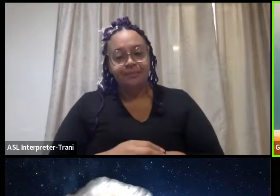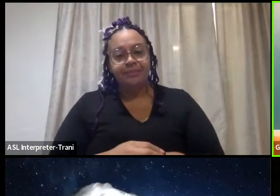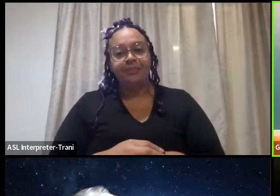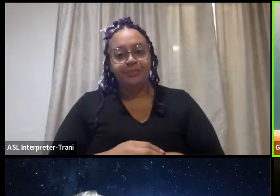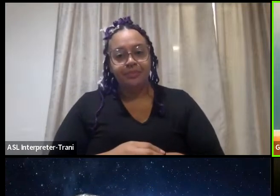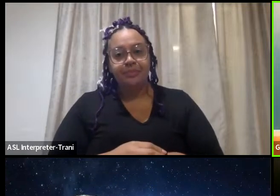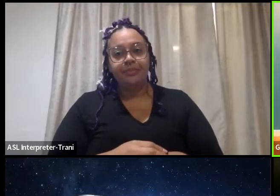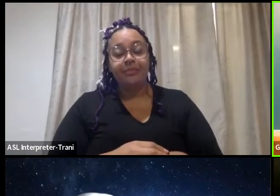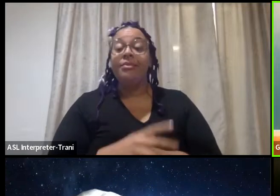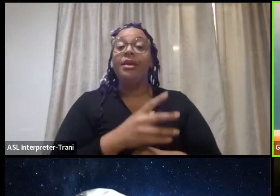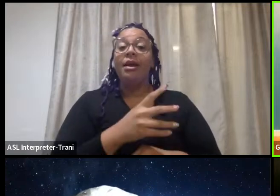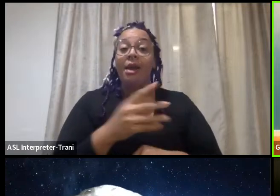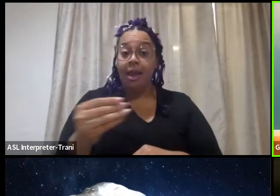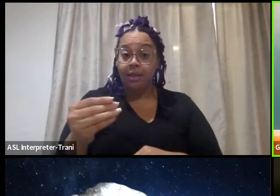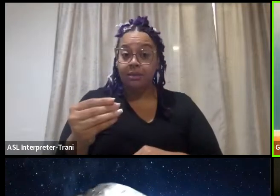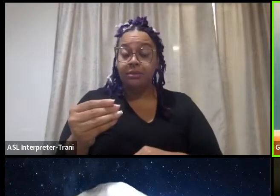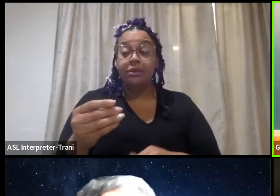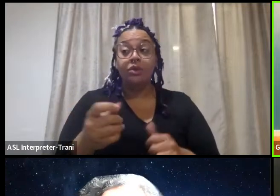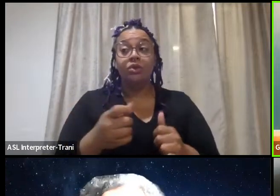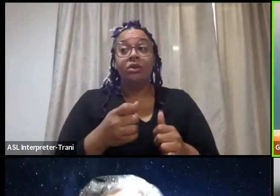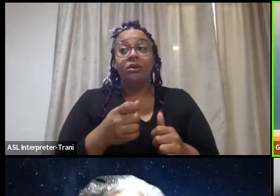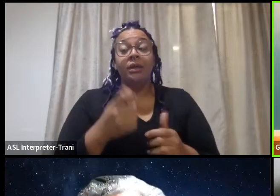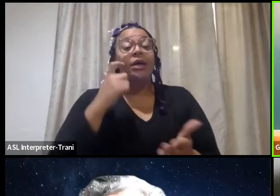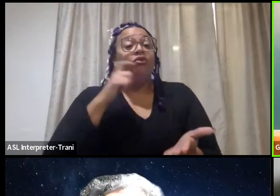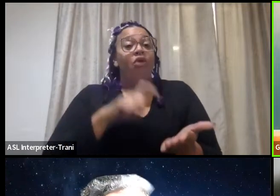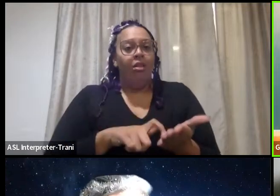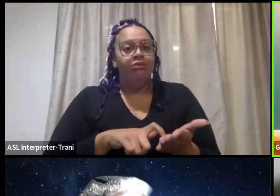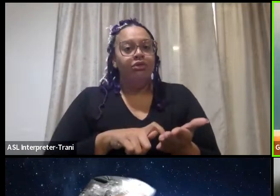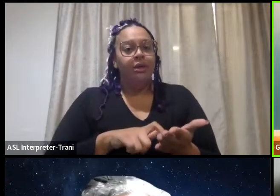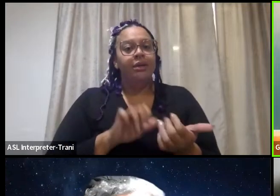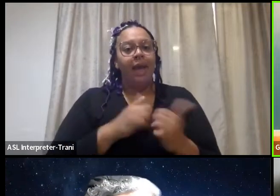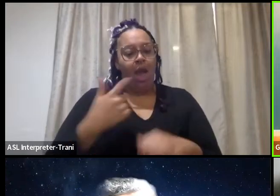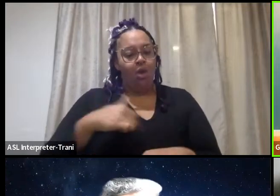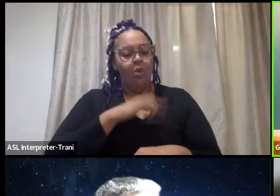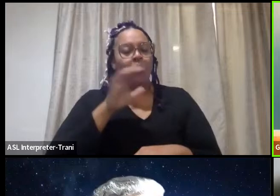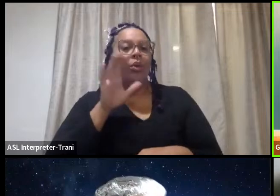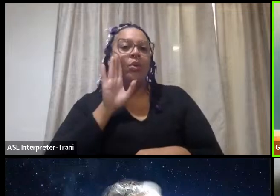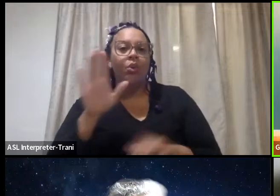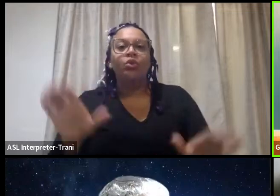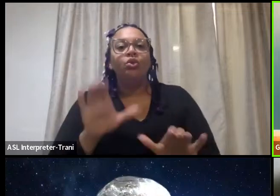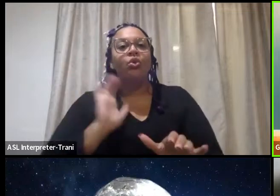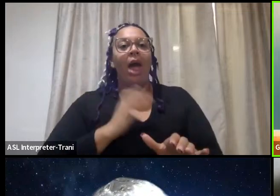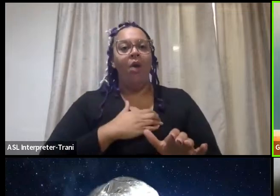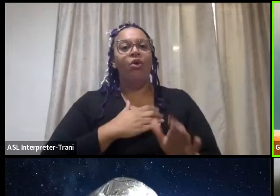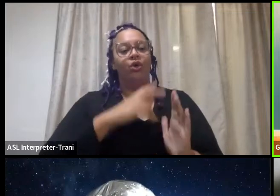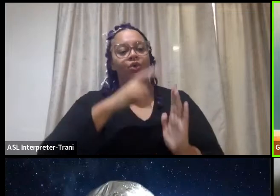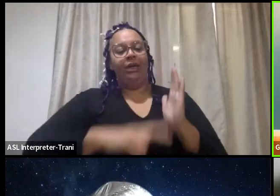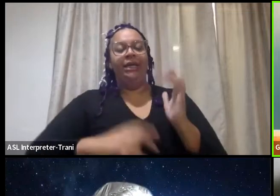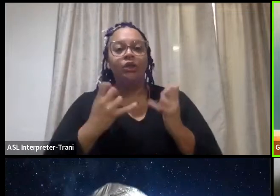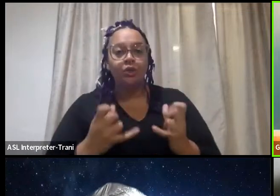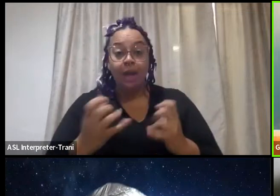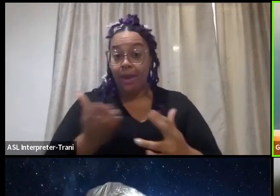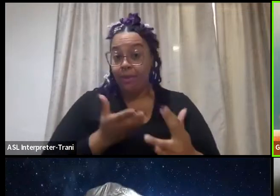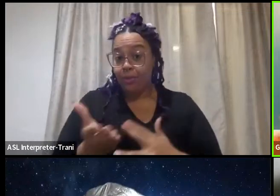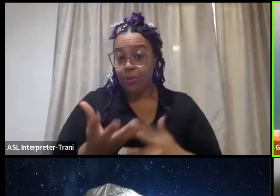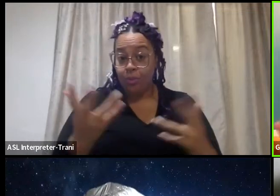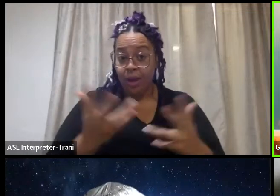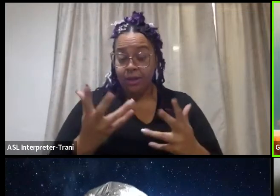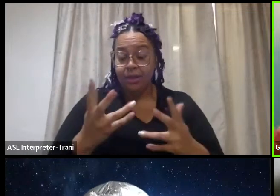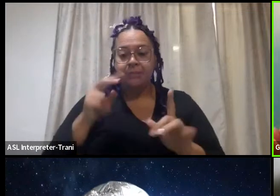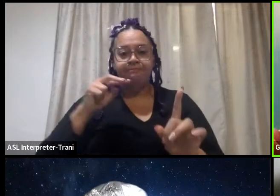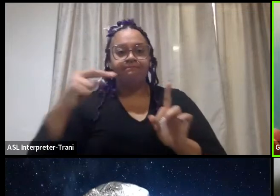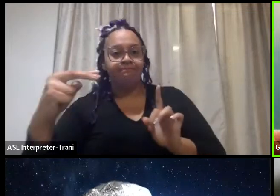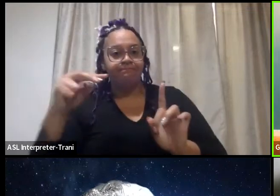And with that, acknowledging that the way we're going to do our readings today is through the lens of